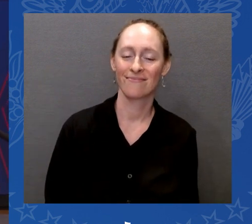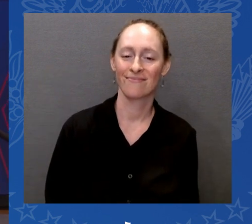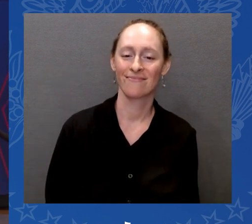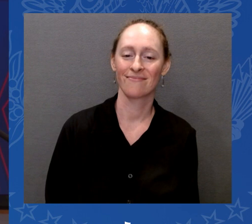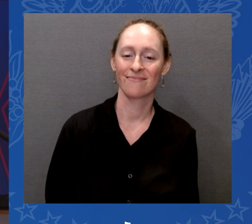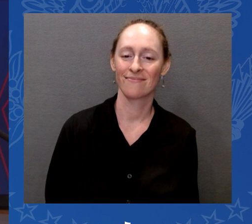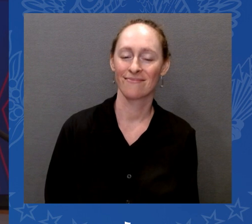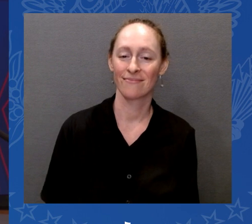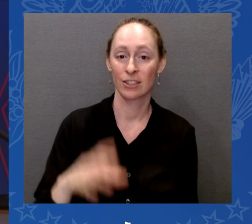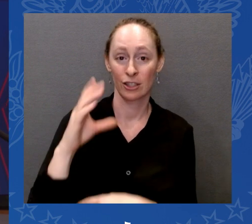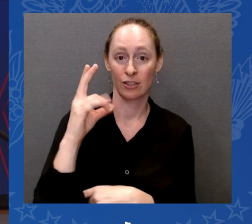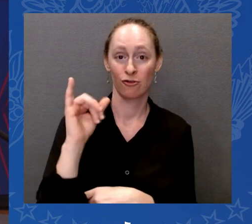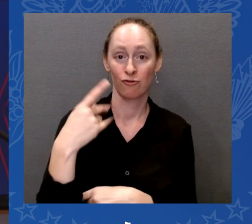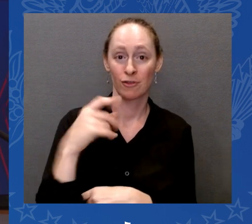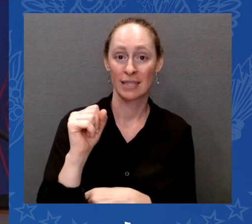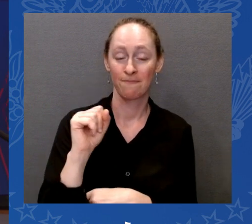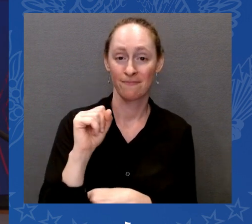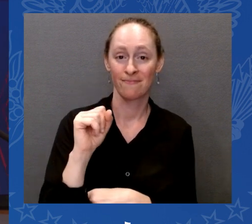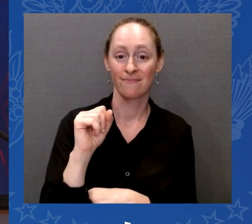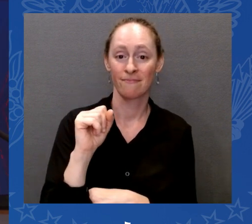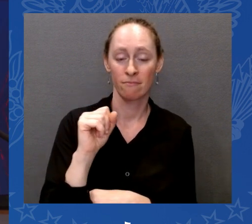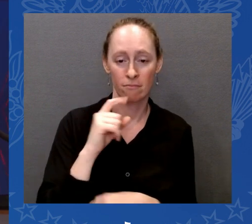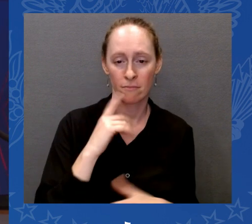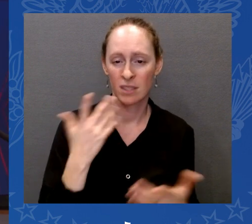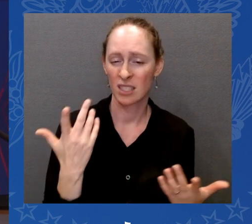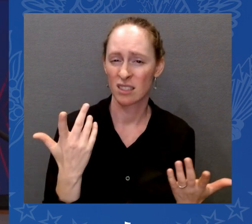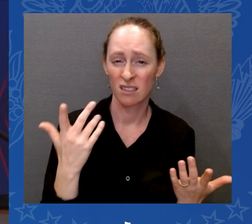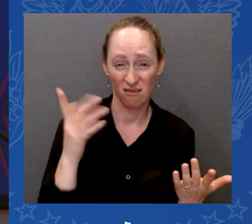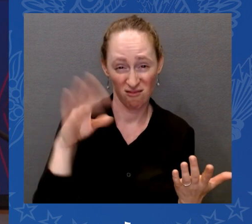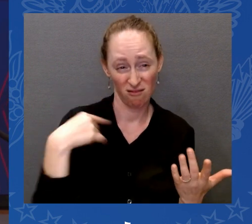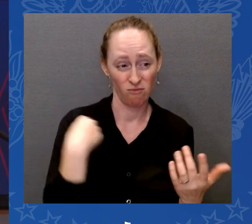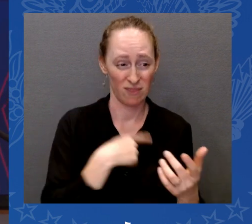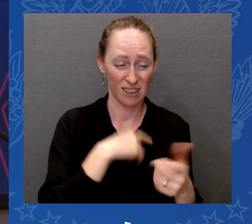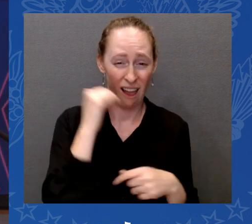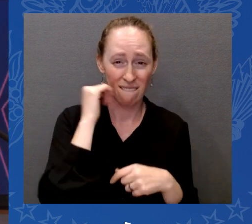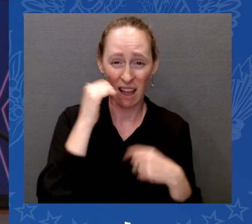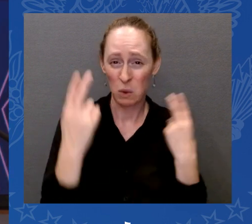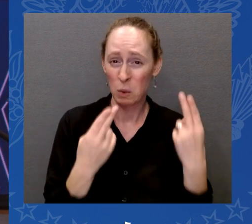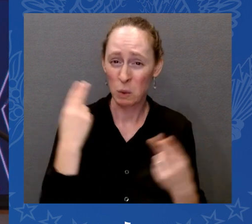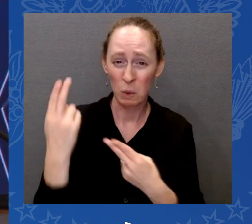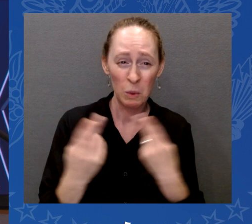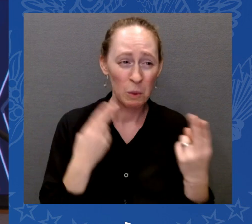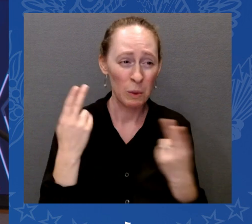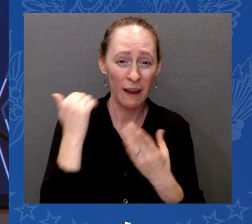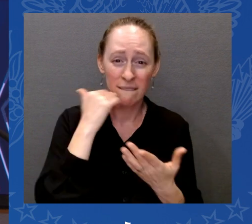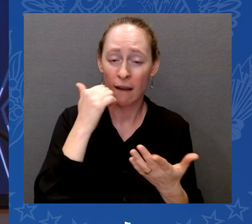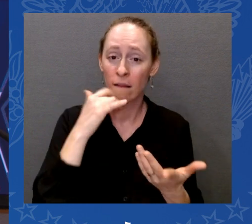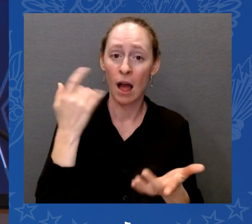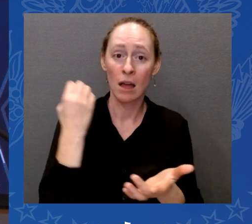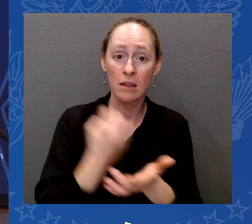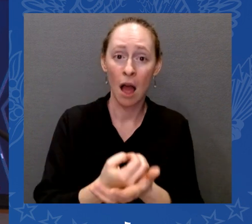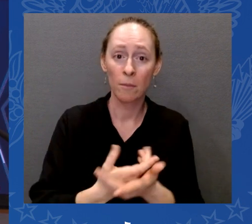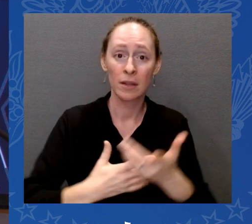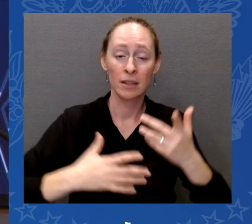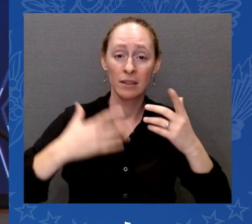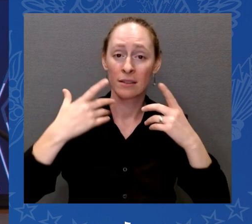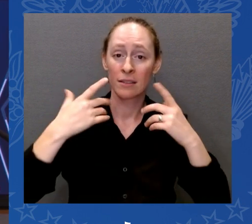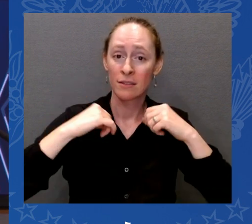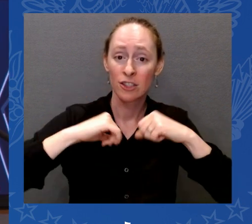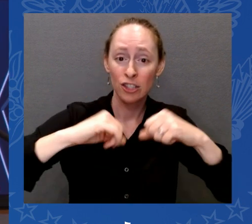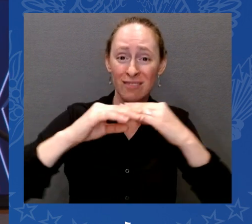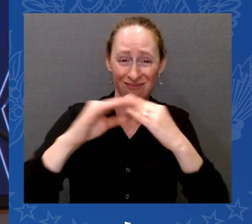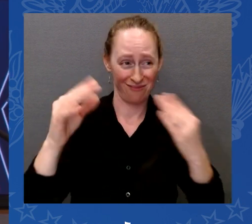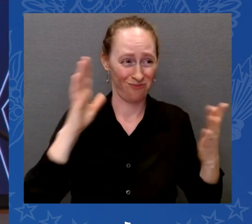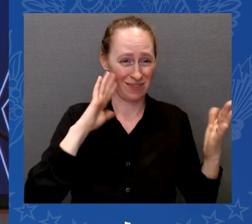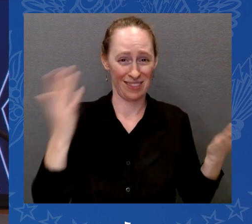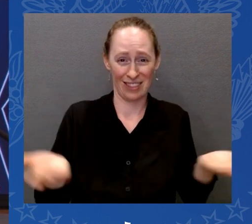our economy, our national security, will be made in America by upstate New Yorkers.